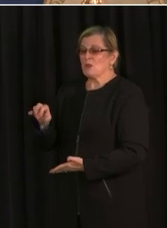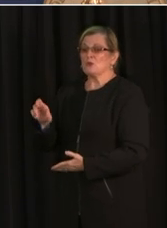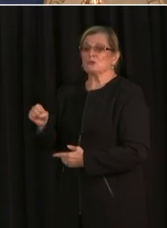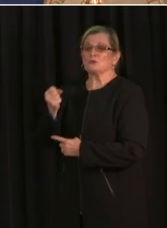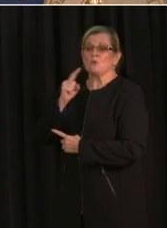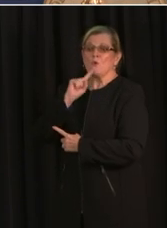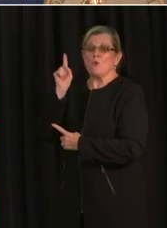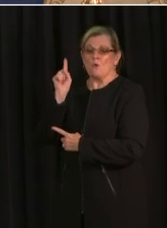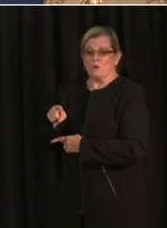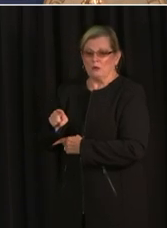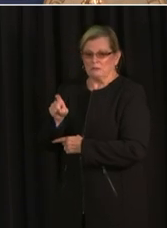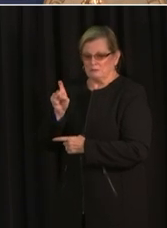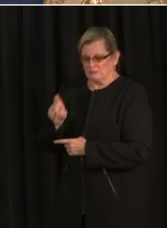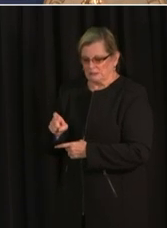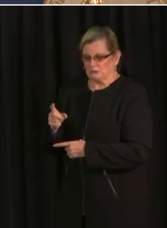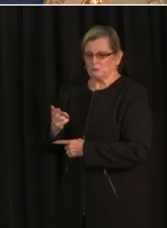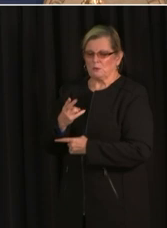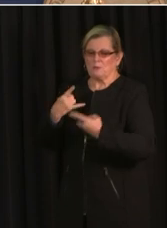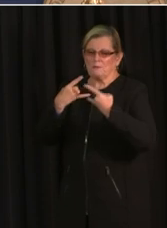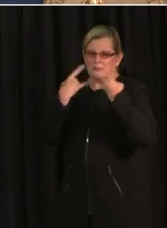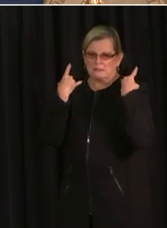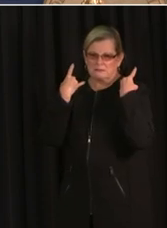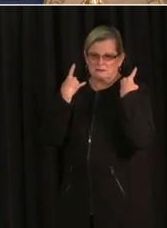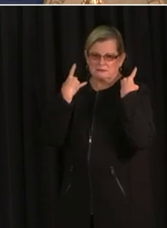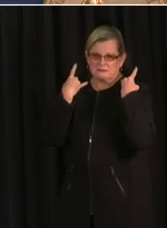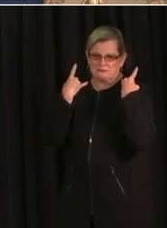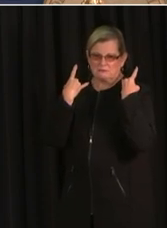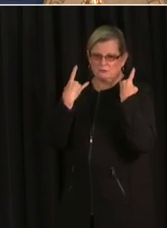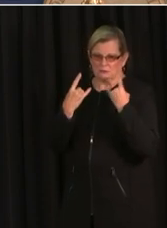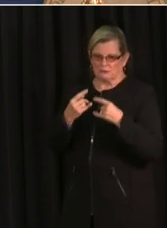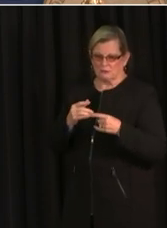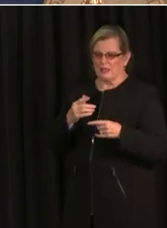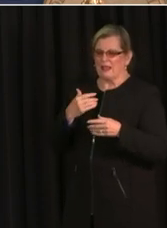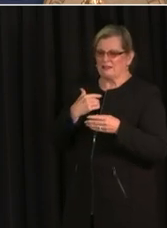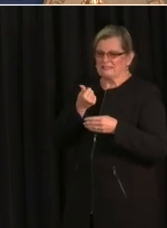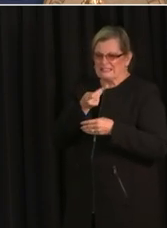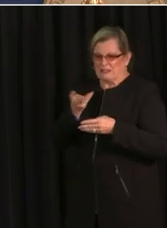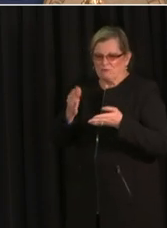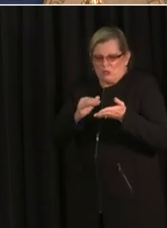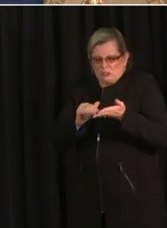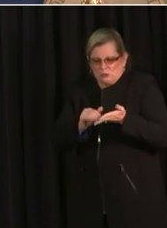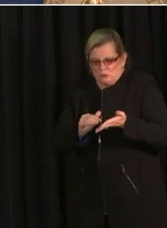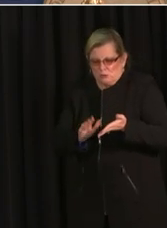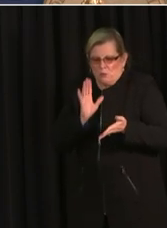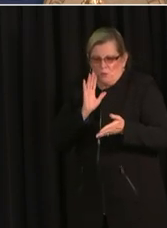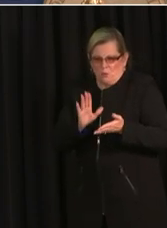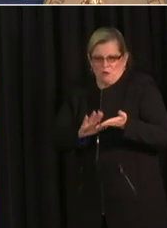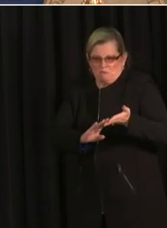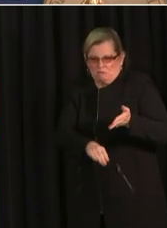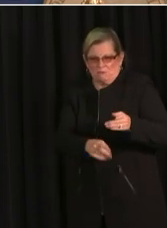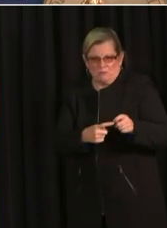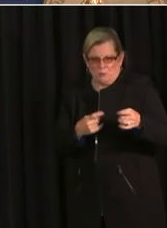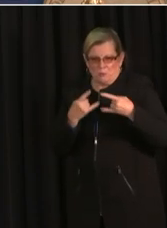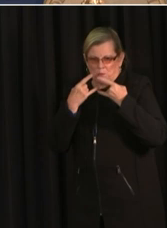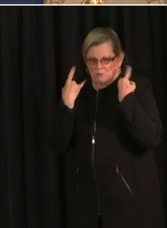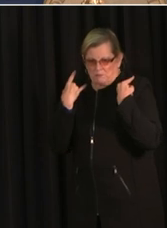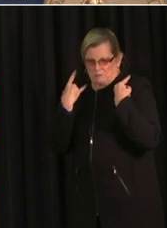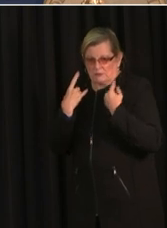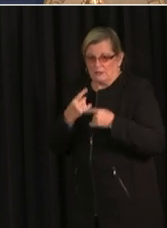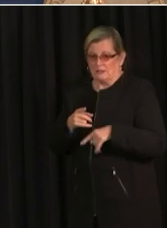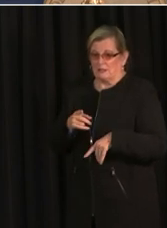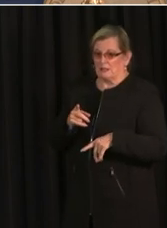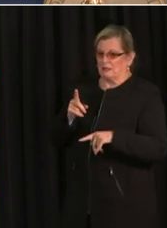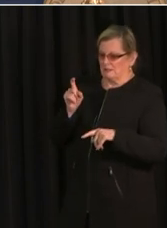several exceptions, but for the most part, it means that if you see someone outside in public, they should have on a mask. We're going